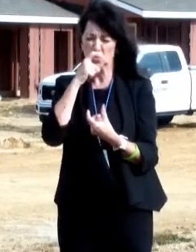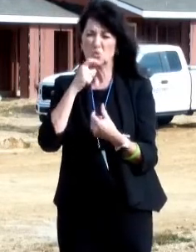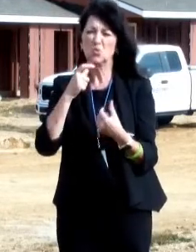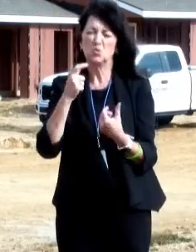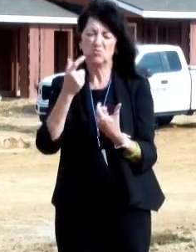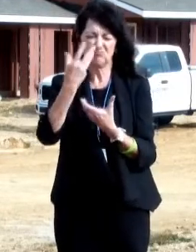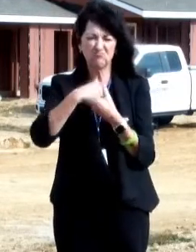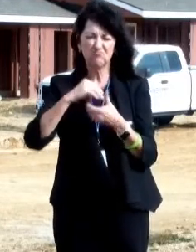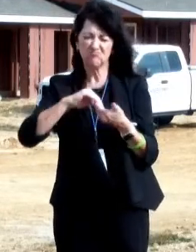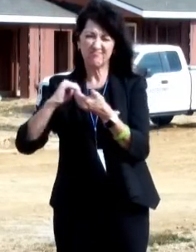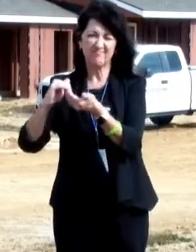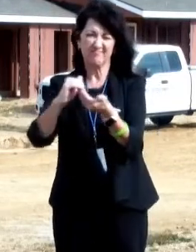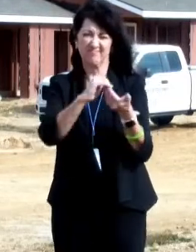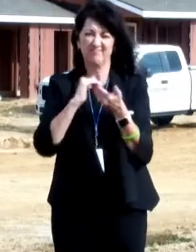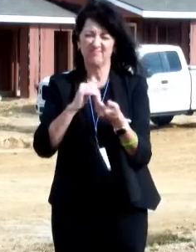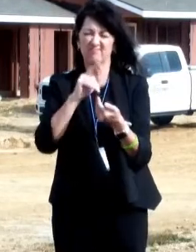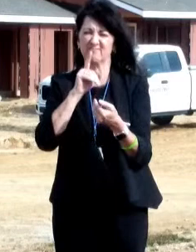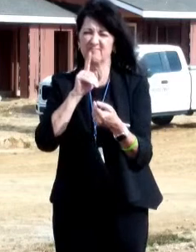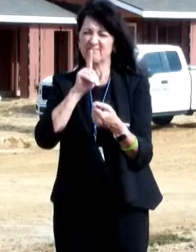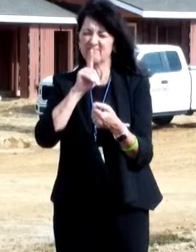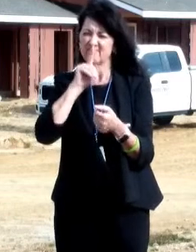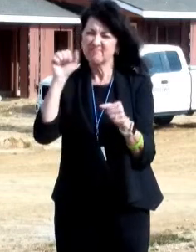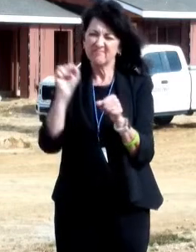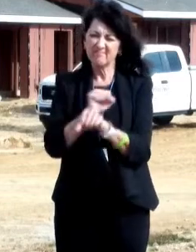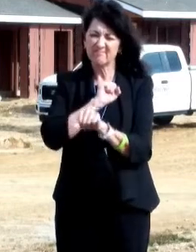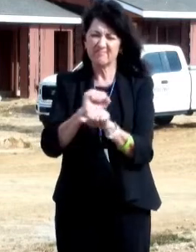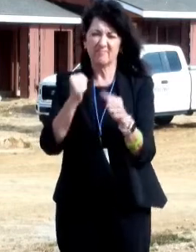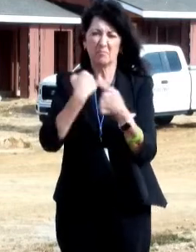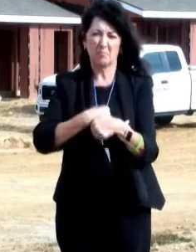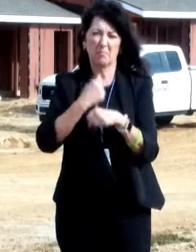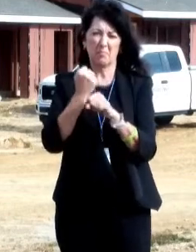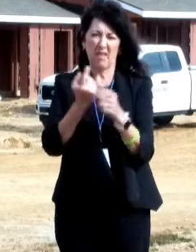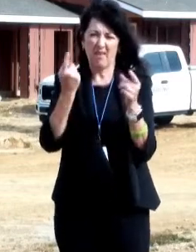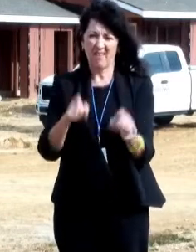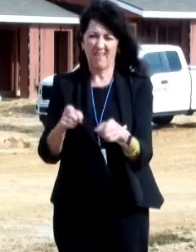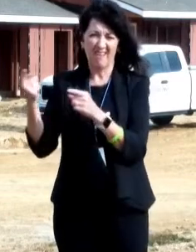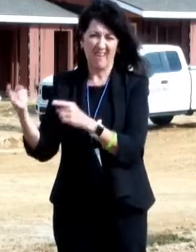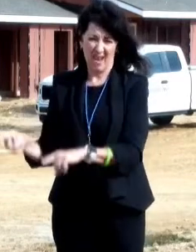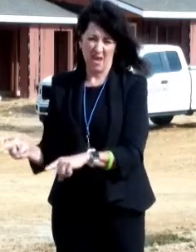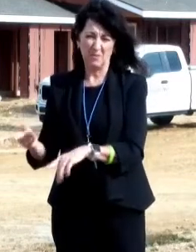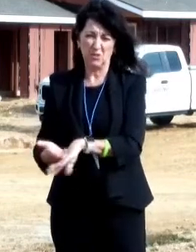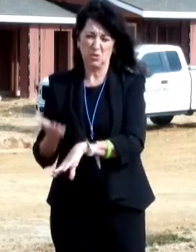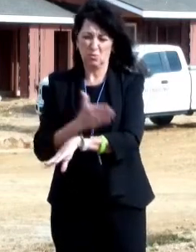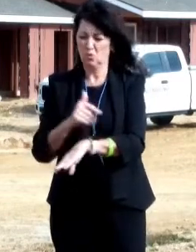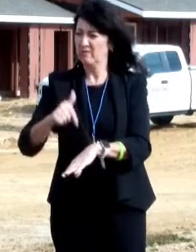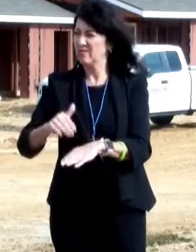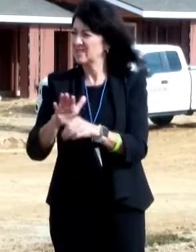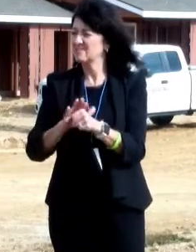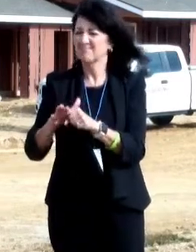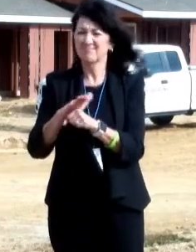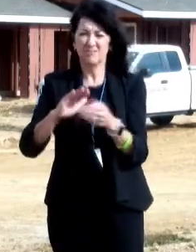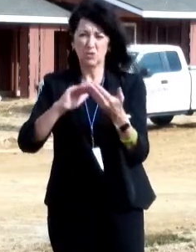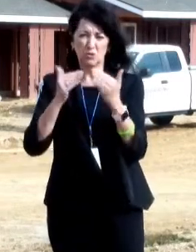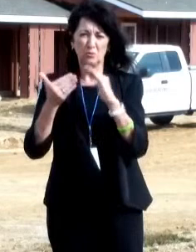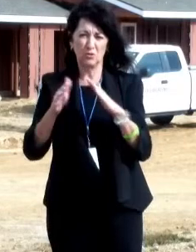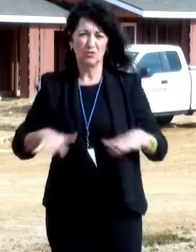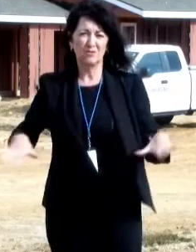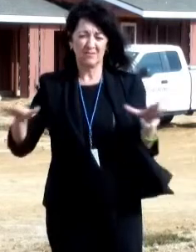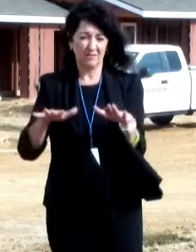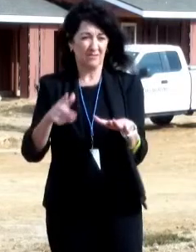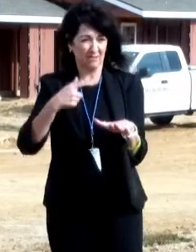on it today. Governor, when we came together in Congress and passed unanimously a bold plan to